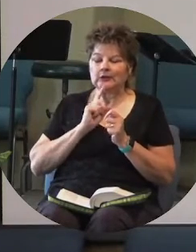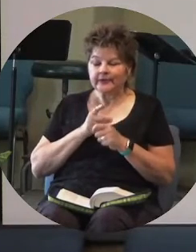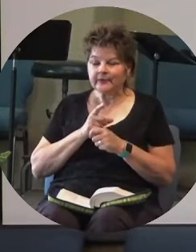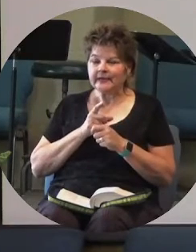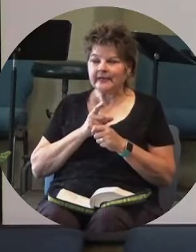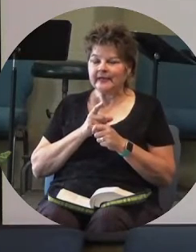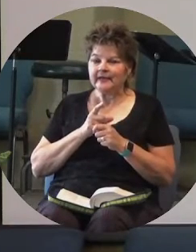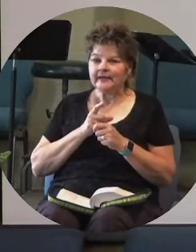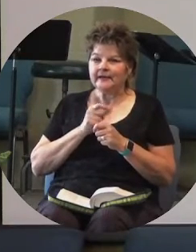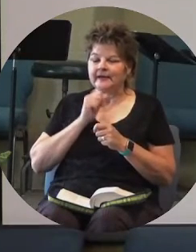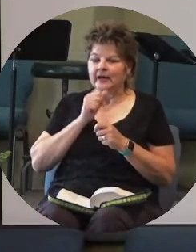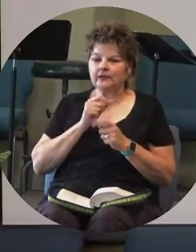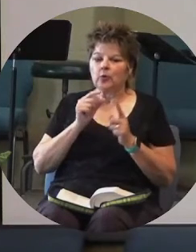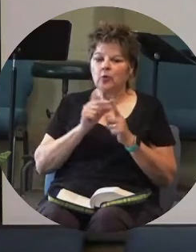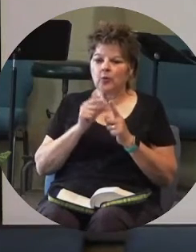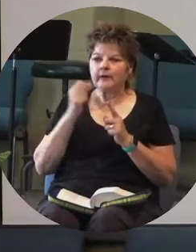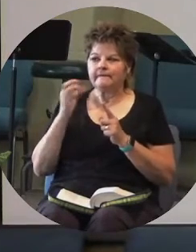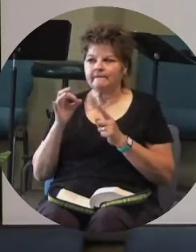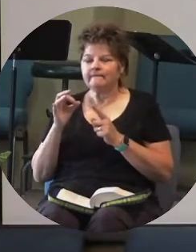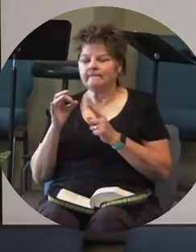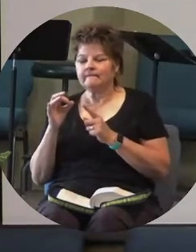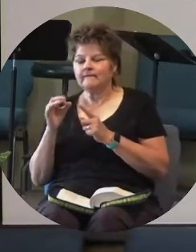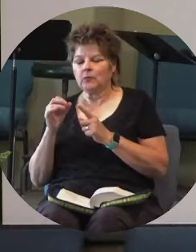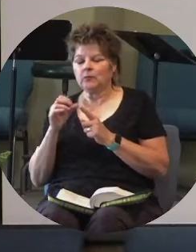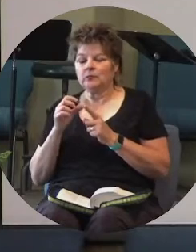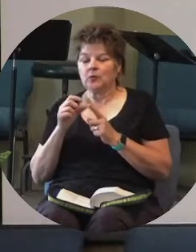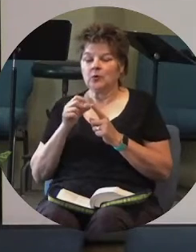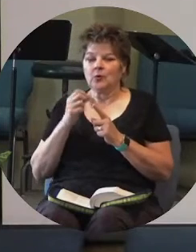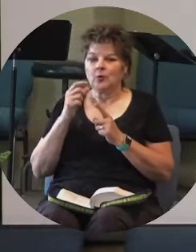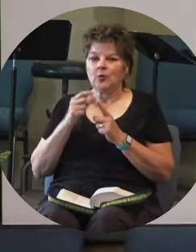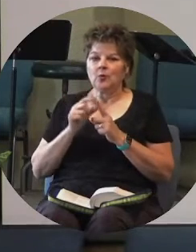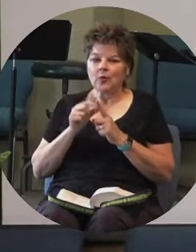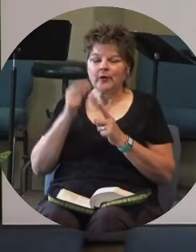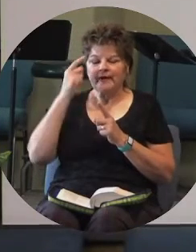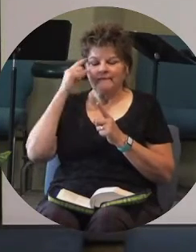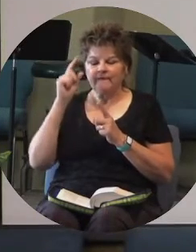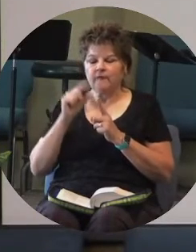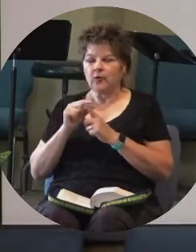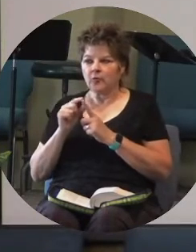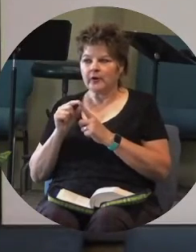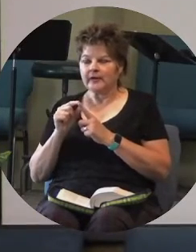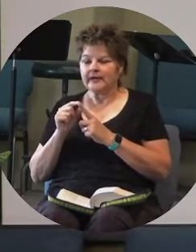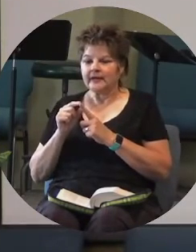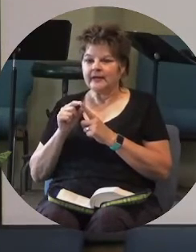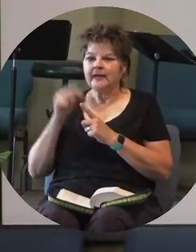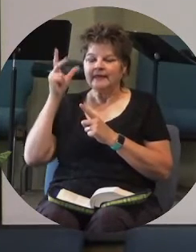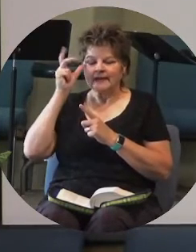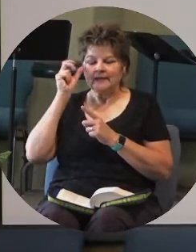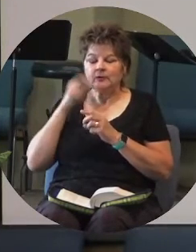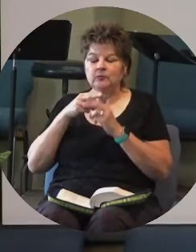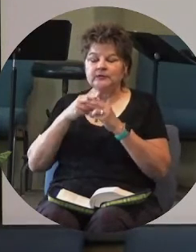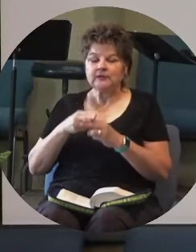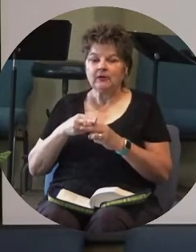the word-for-word translations tell us that it was the serpent of Epiphany.